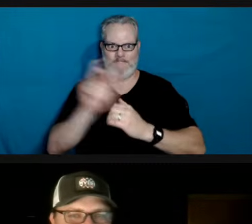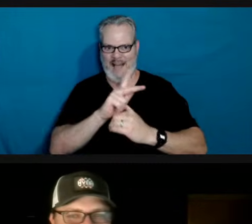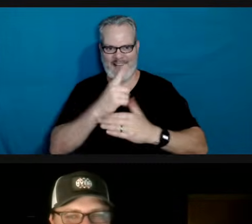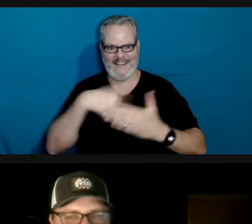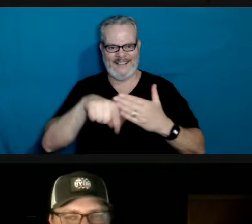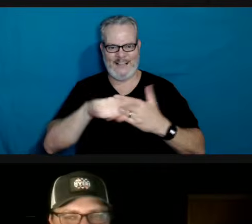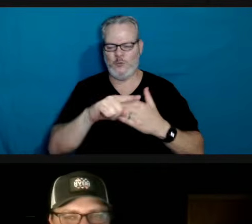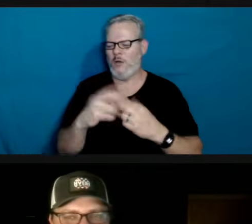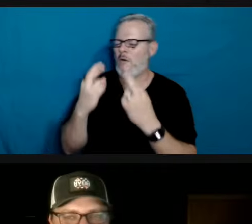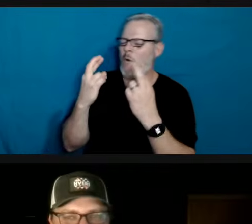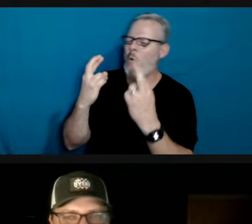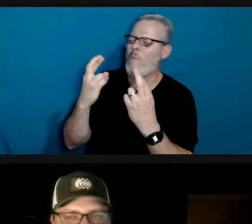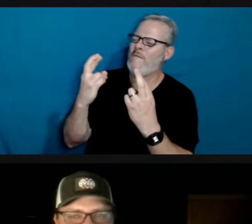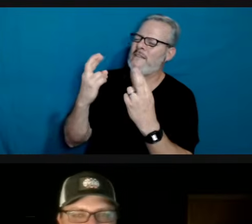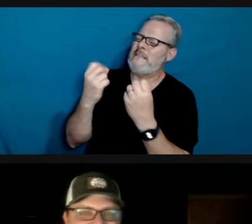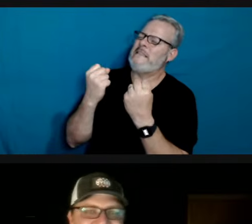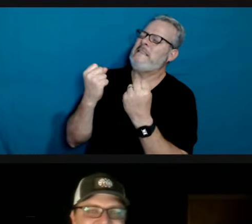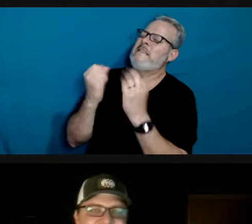right? Right.